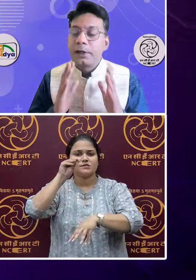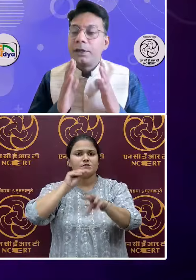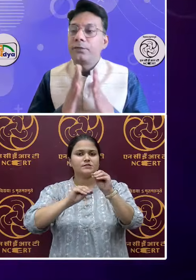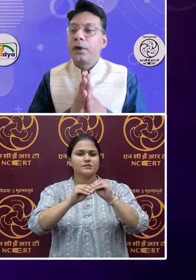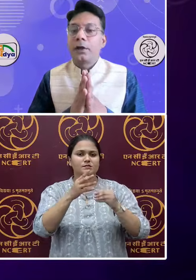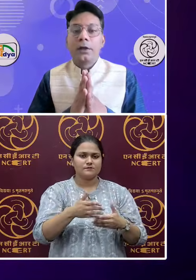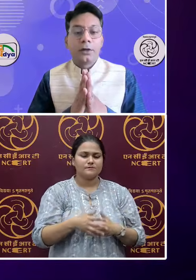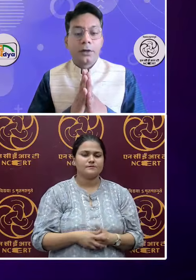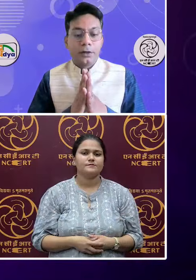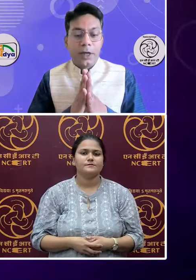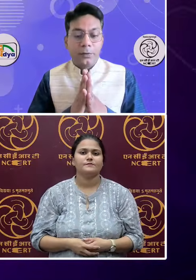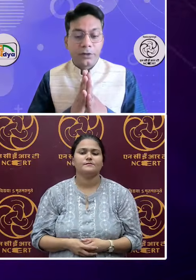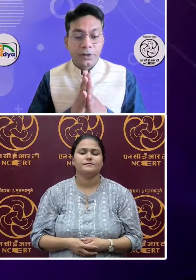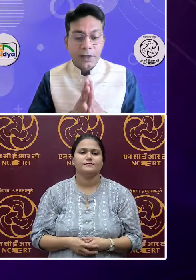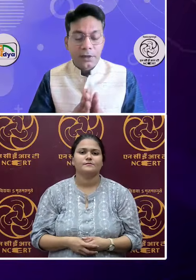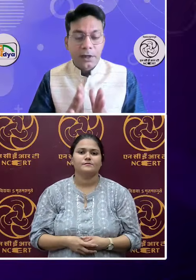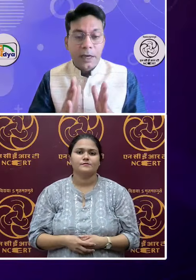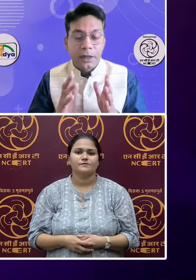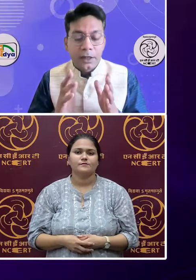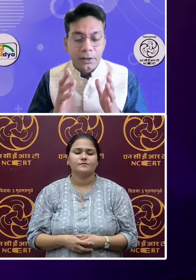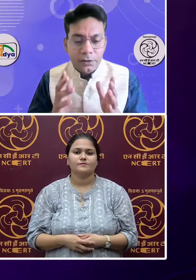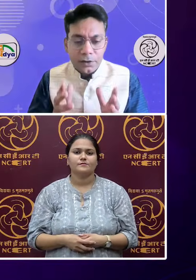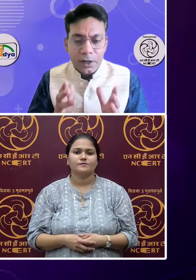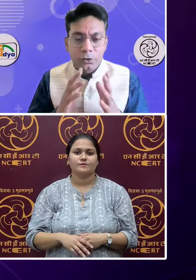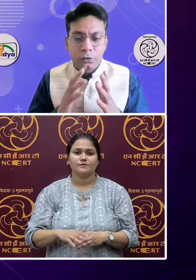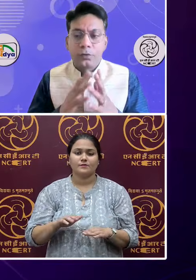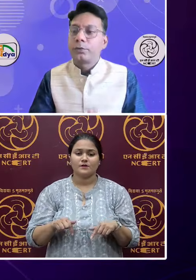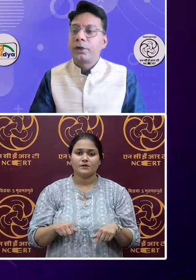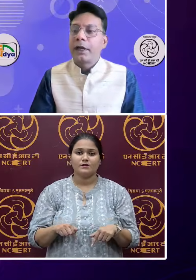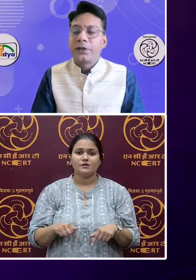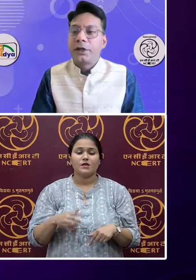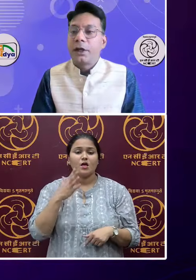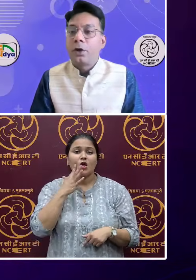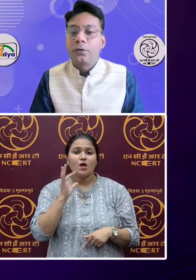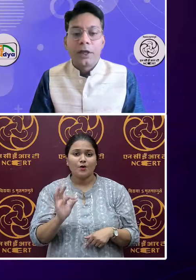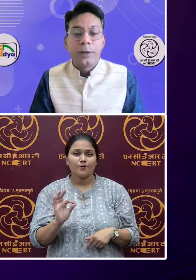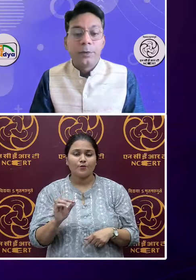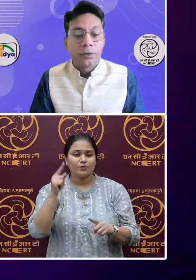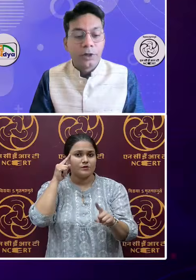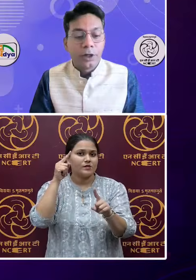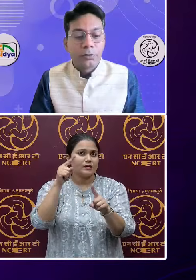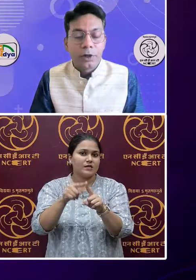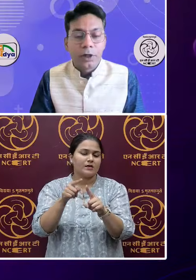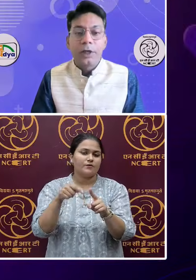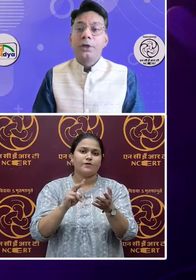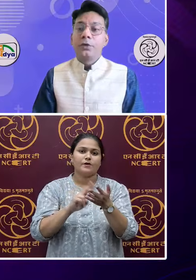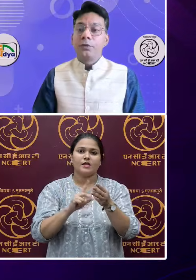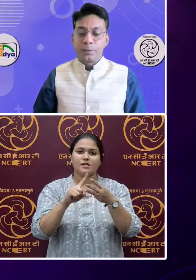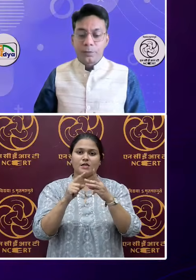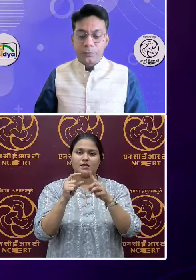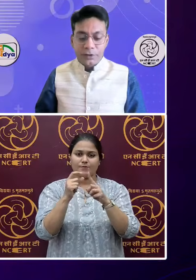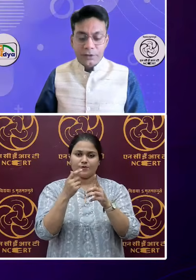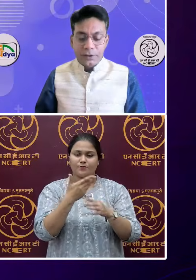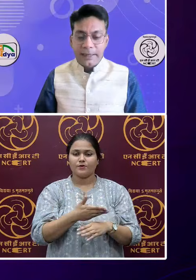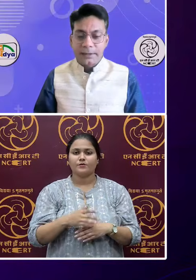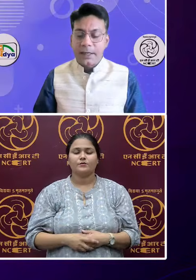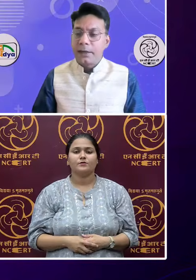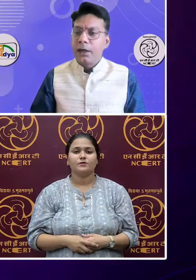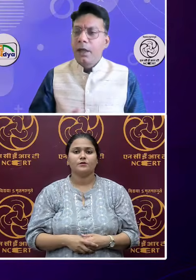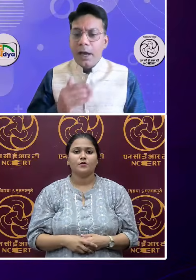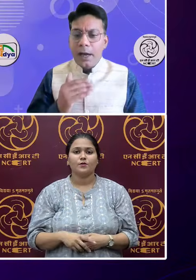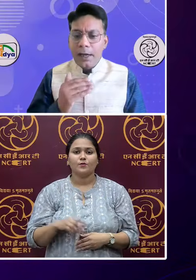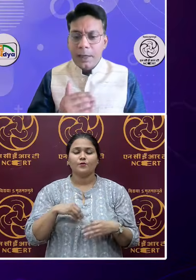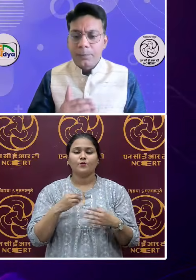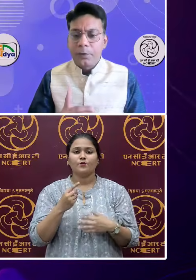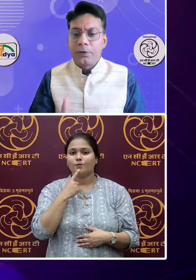flexible learning for diverse learner, and this is also one of the agenda of NEP 2020, which says